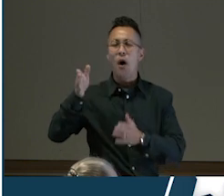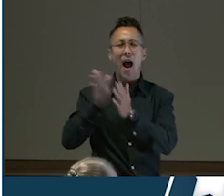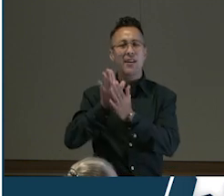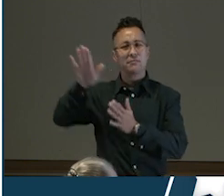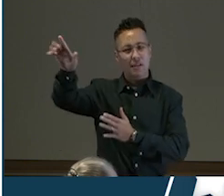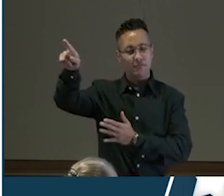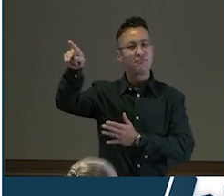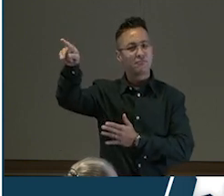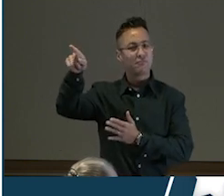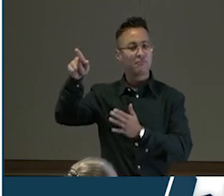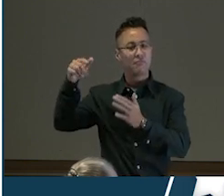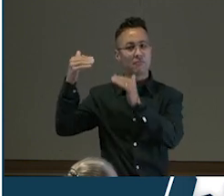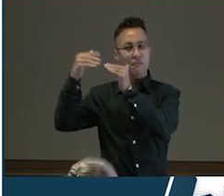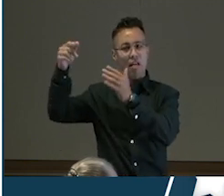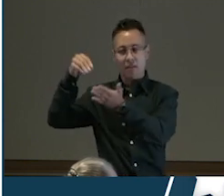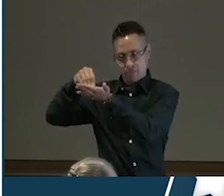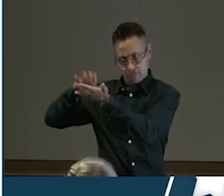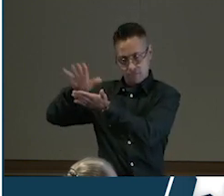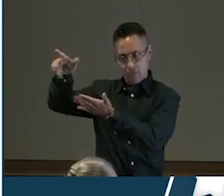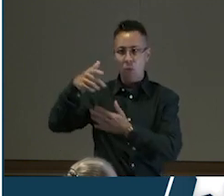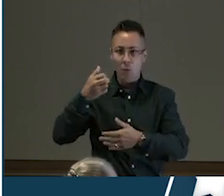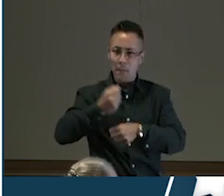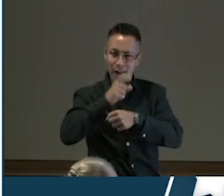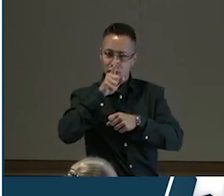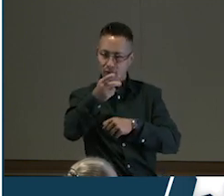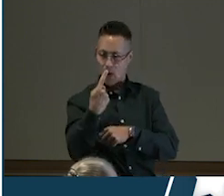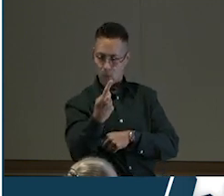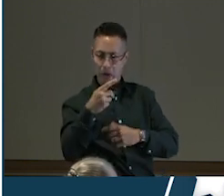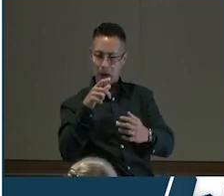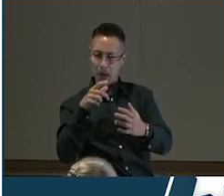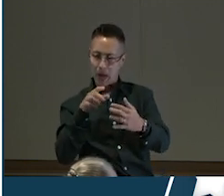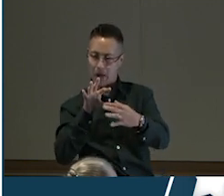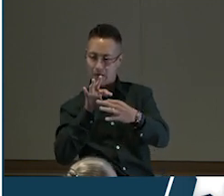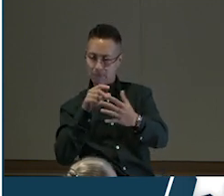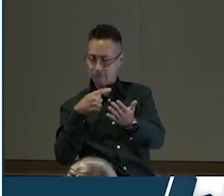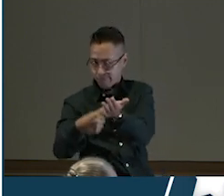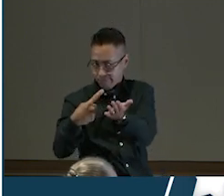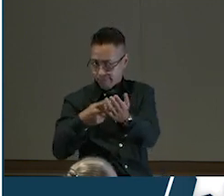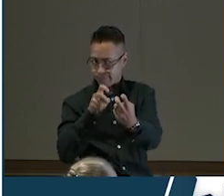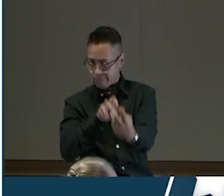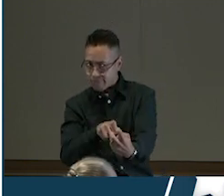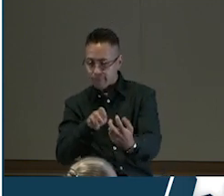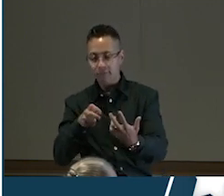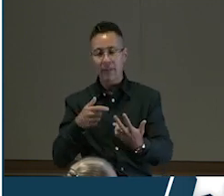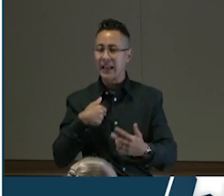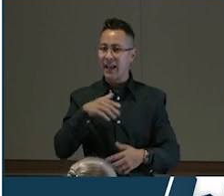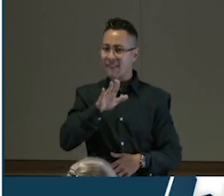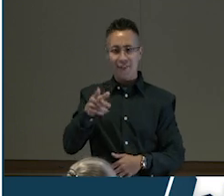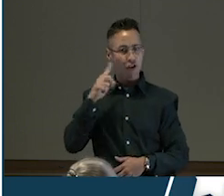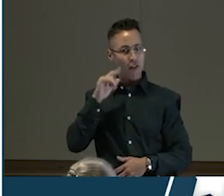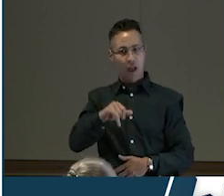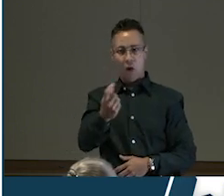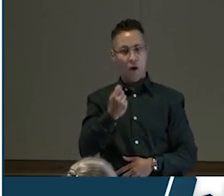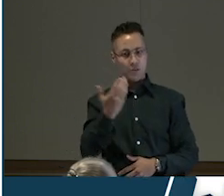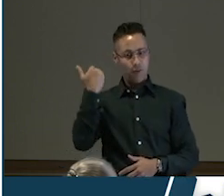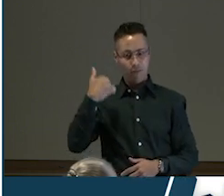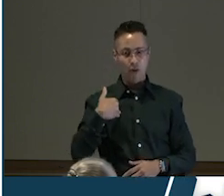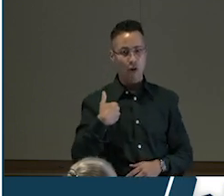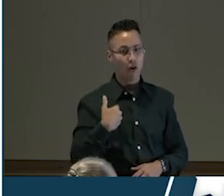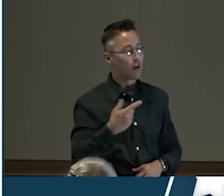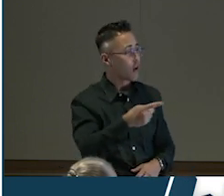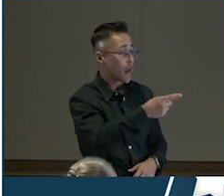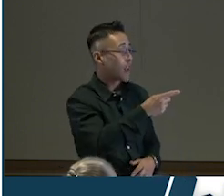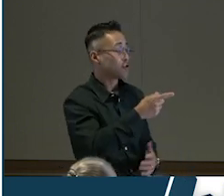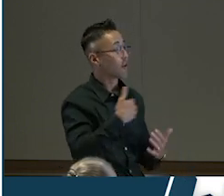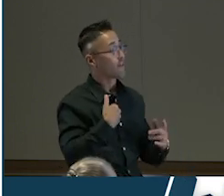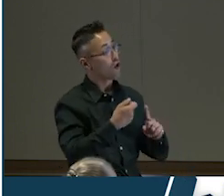take a note, and we'll make sure we connect and we can get you that answer. Because I have not had that question asked to me, so that's a really good question. Relative,